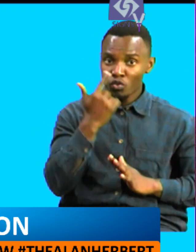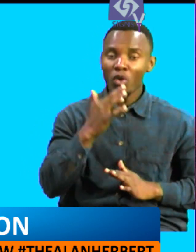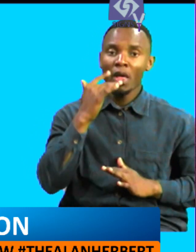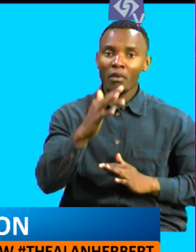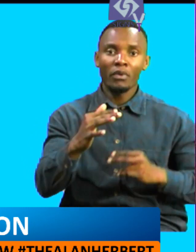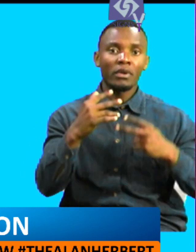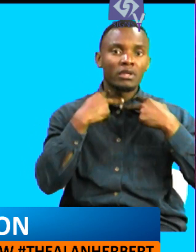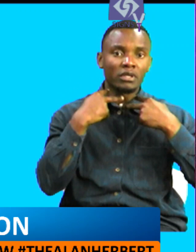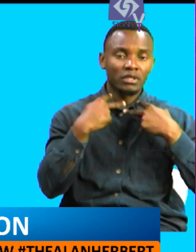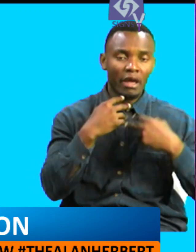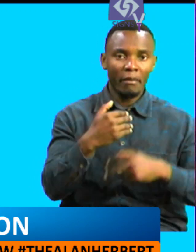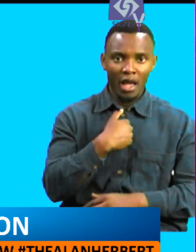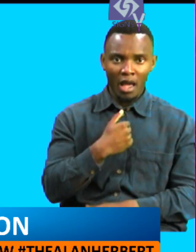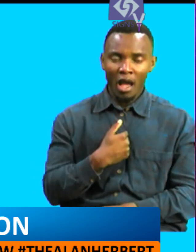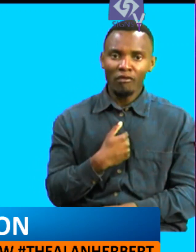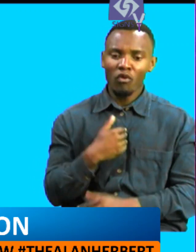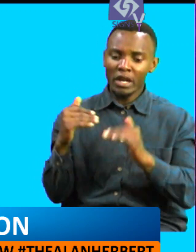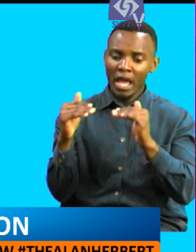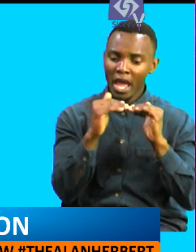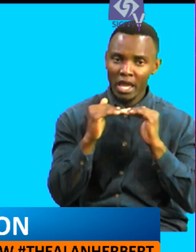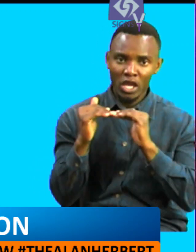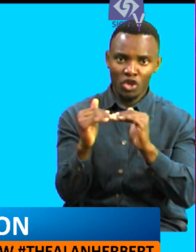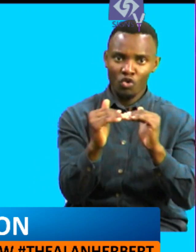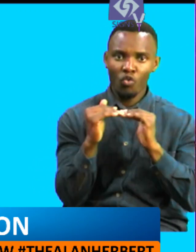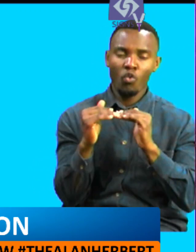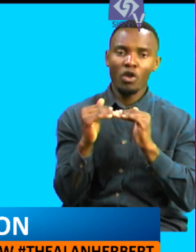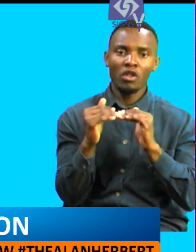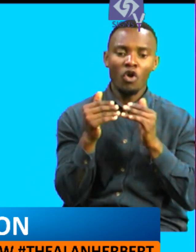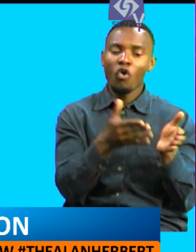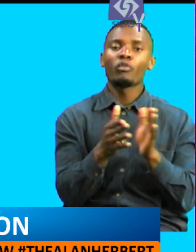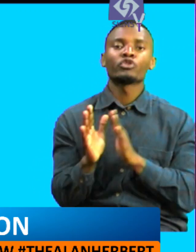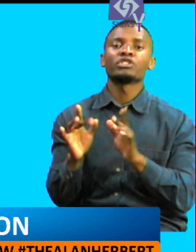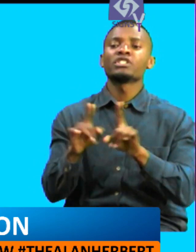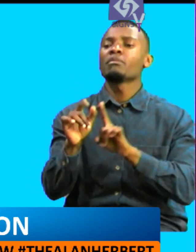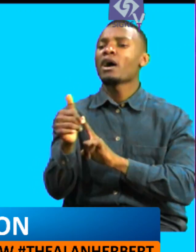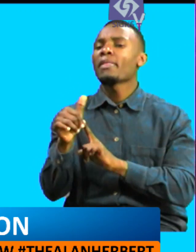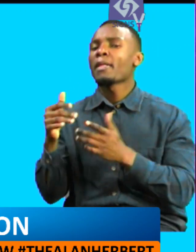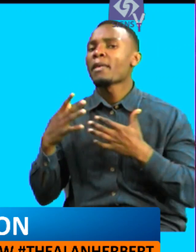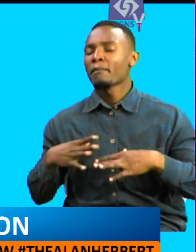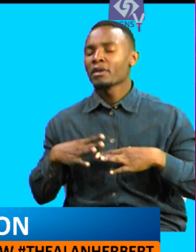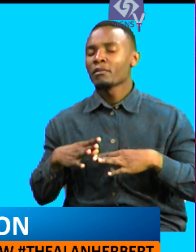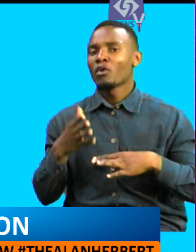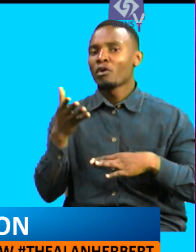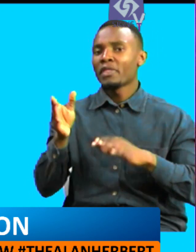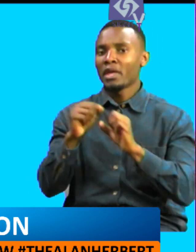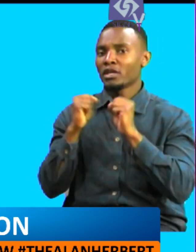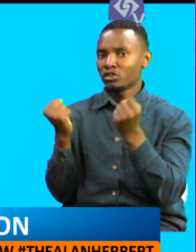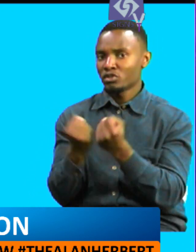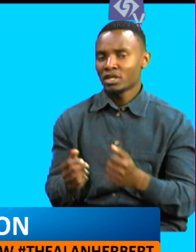persons who stammer have an equal chance like any other person in